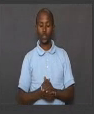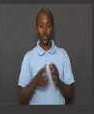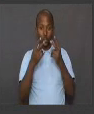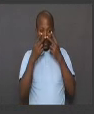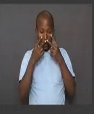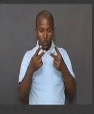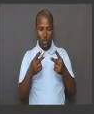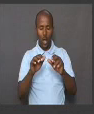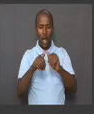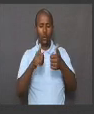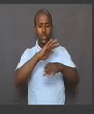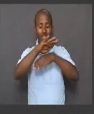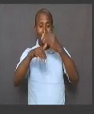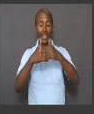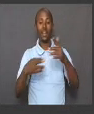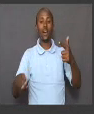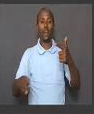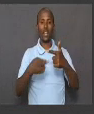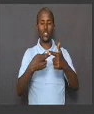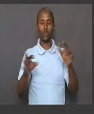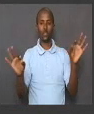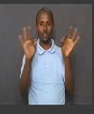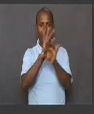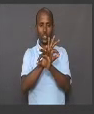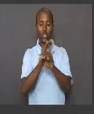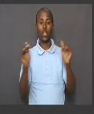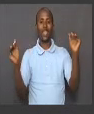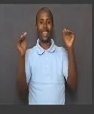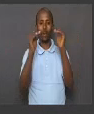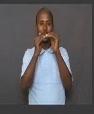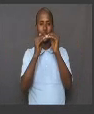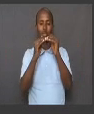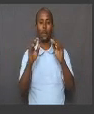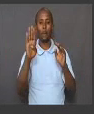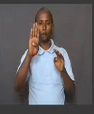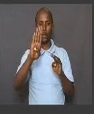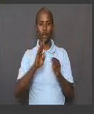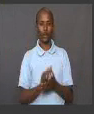Notice how the entire range of the function equals b.